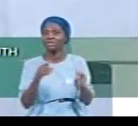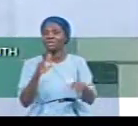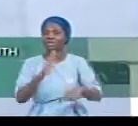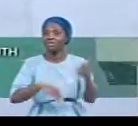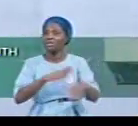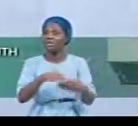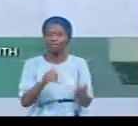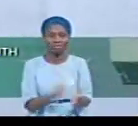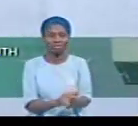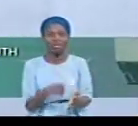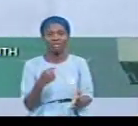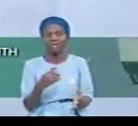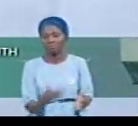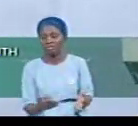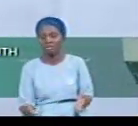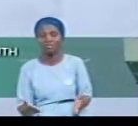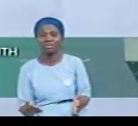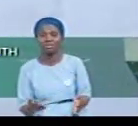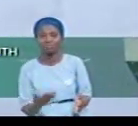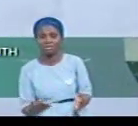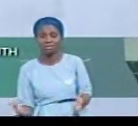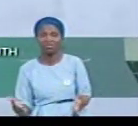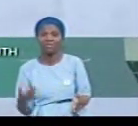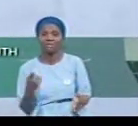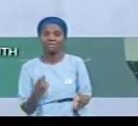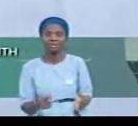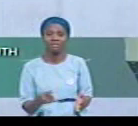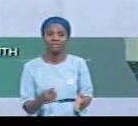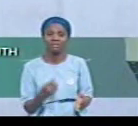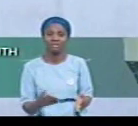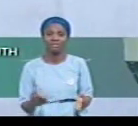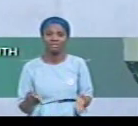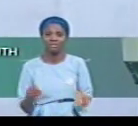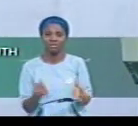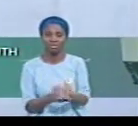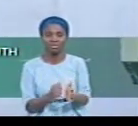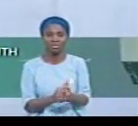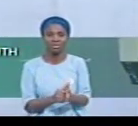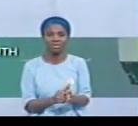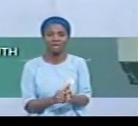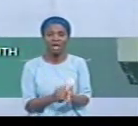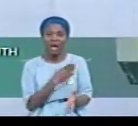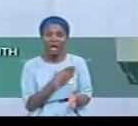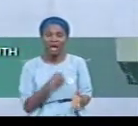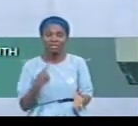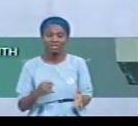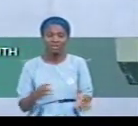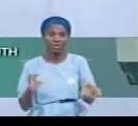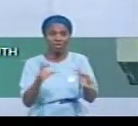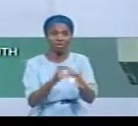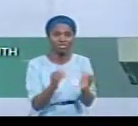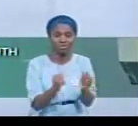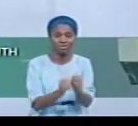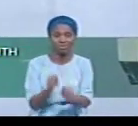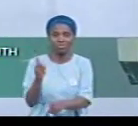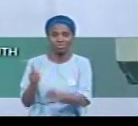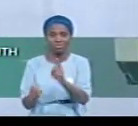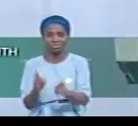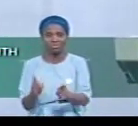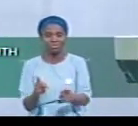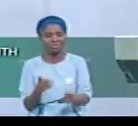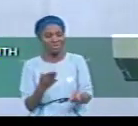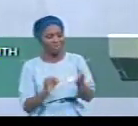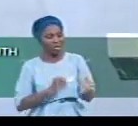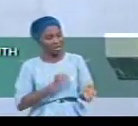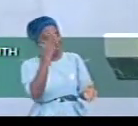material things, the tangible things, the contacts and the connections, and the people we know, the people we don't know, the